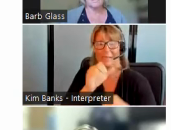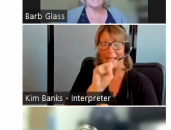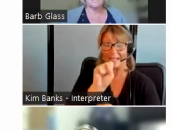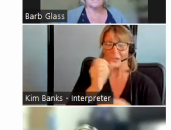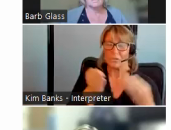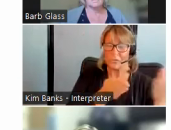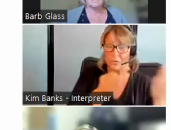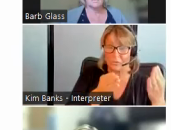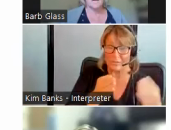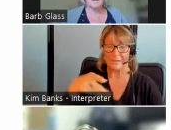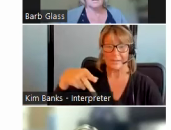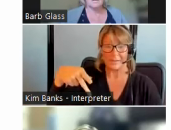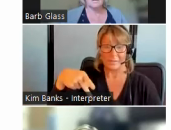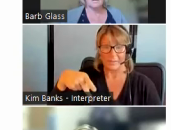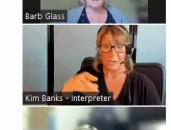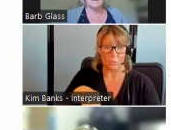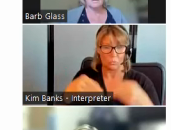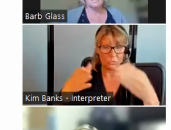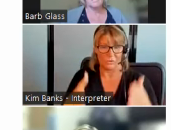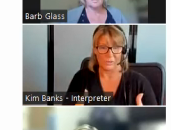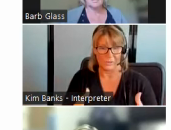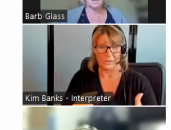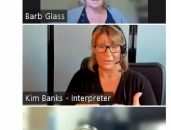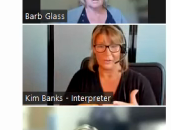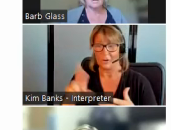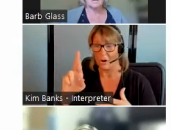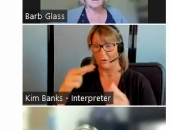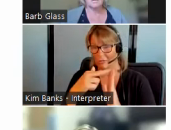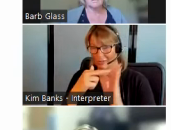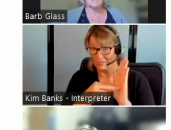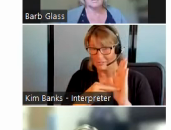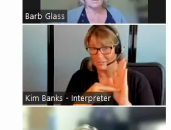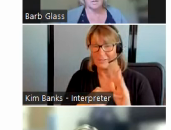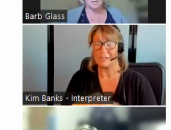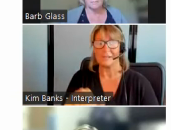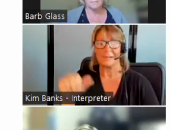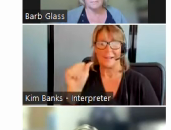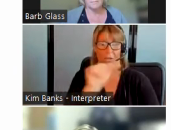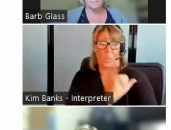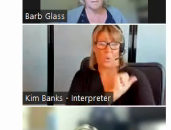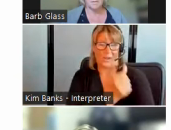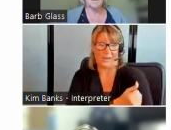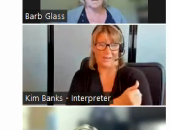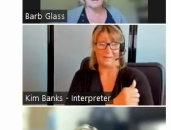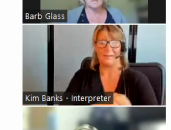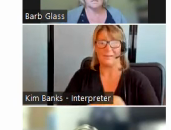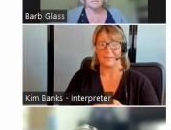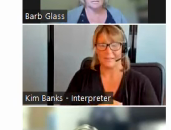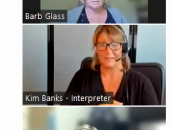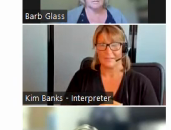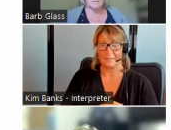Service, Provider, Registration, Authority. Sounds like